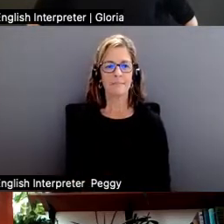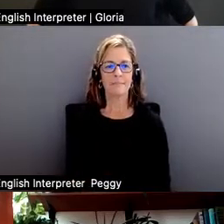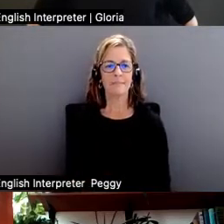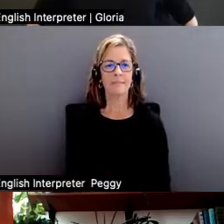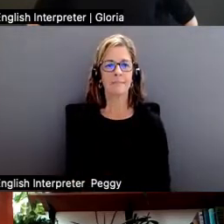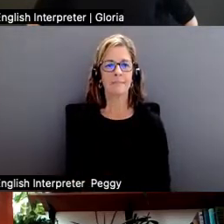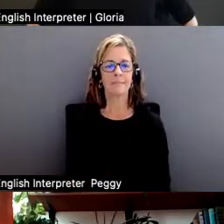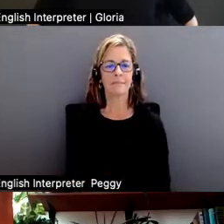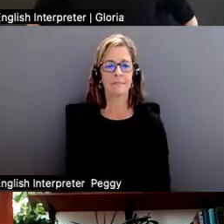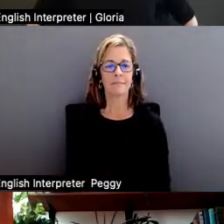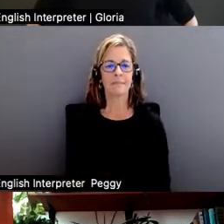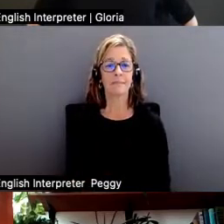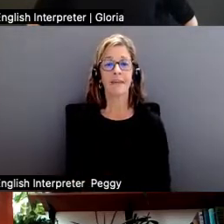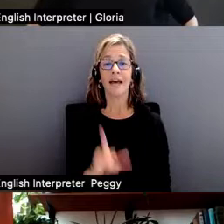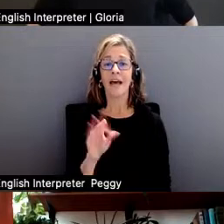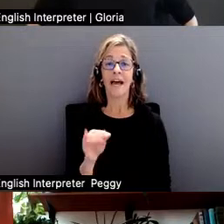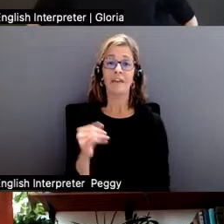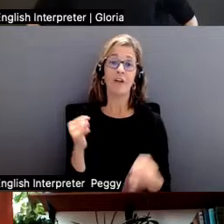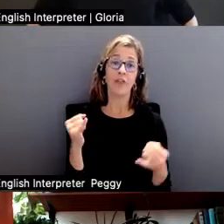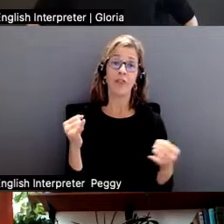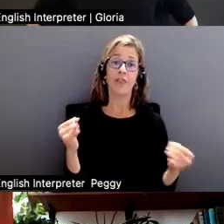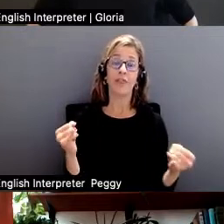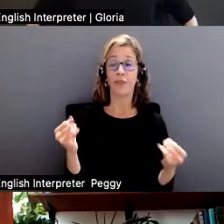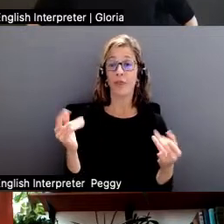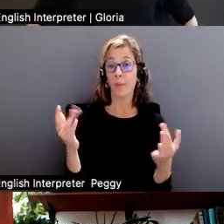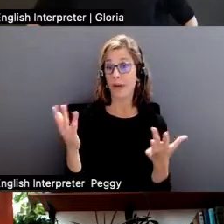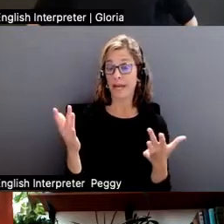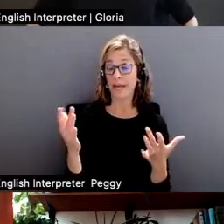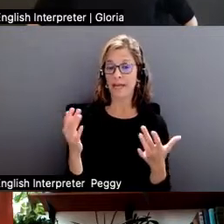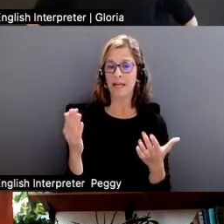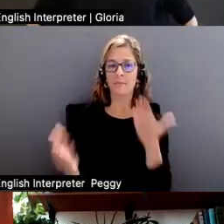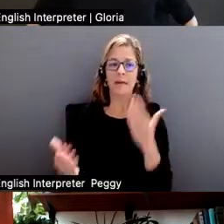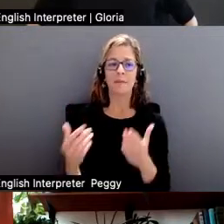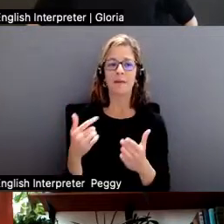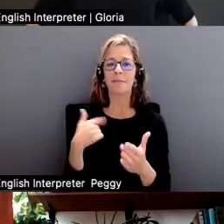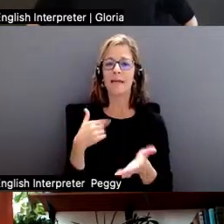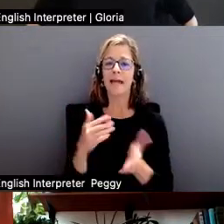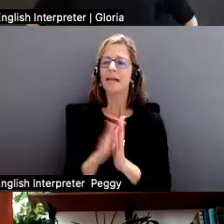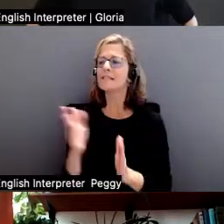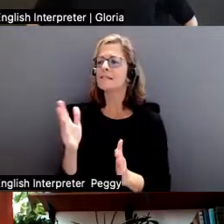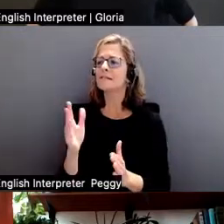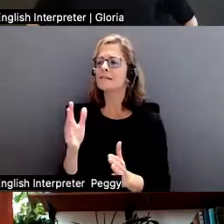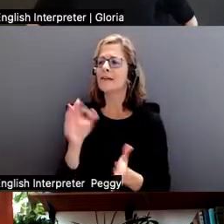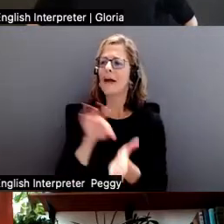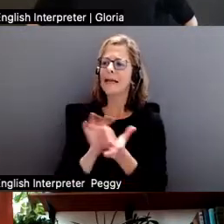And if there's a little bit of lag, I might have them count down.